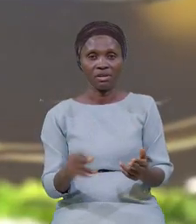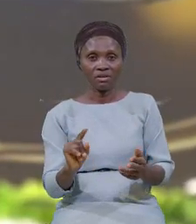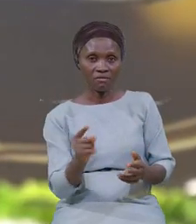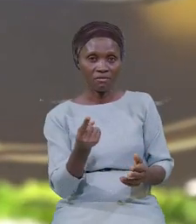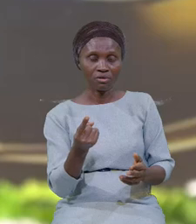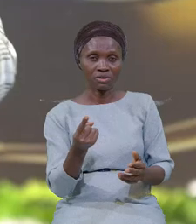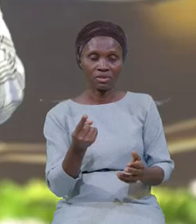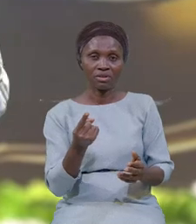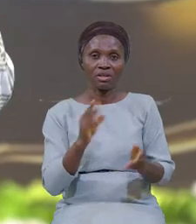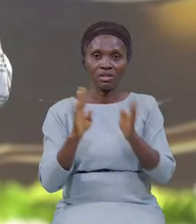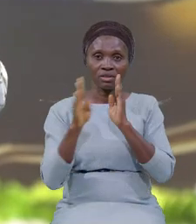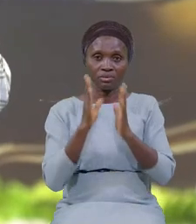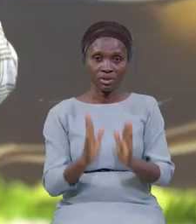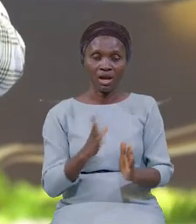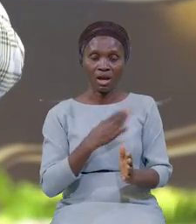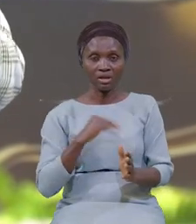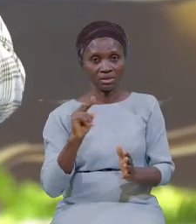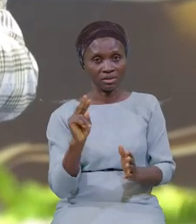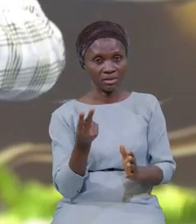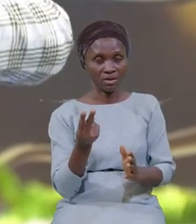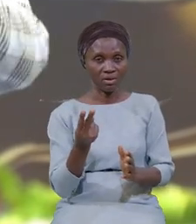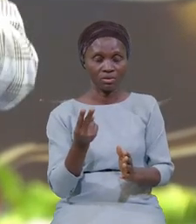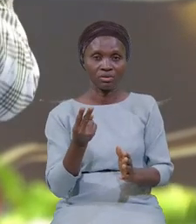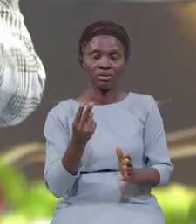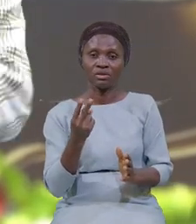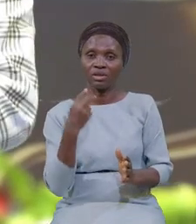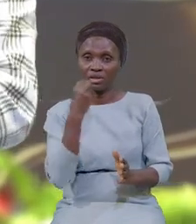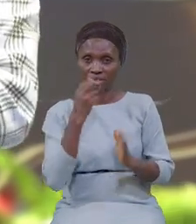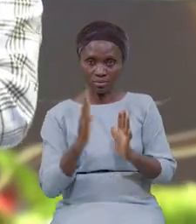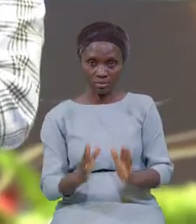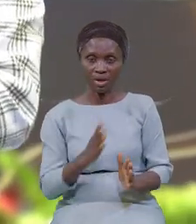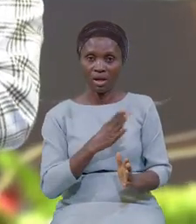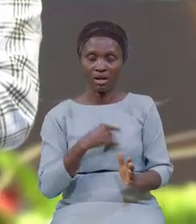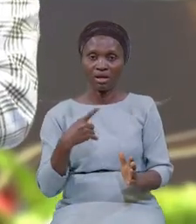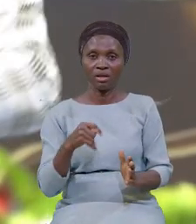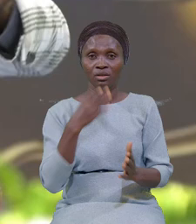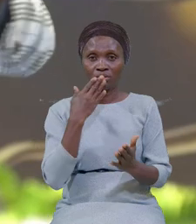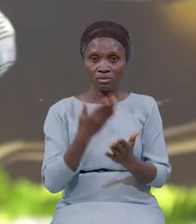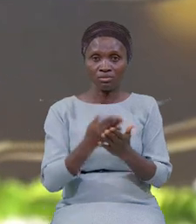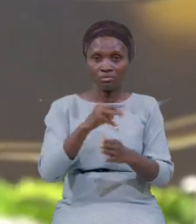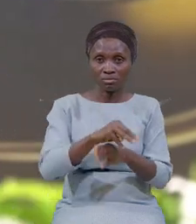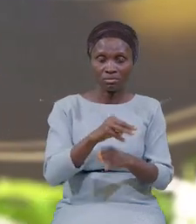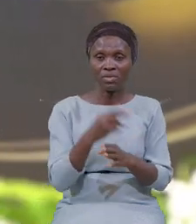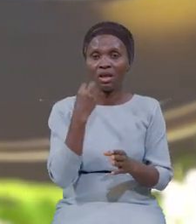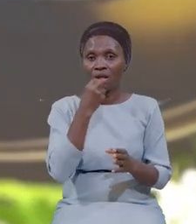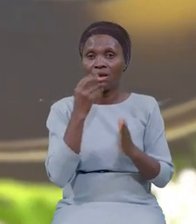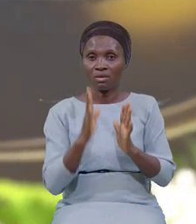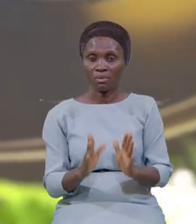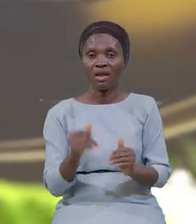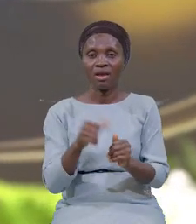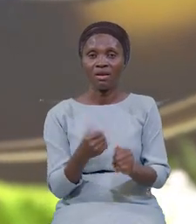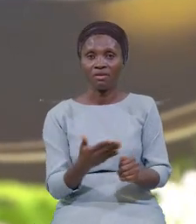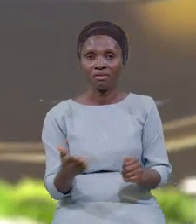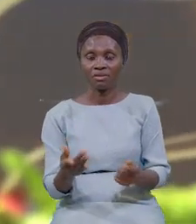speaker, and the good will message speakers. Everything we get